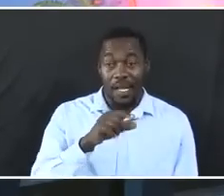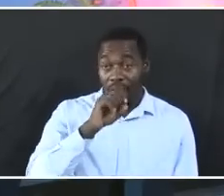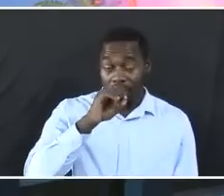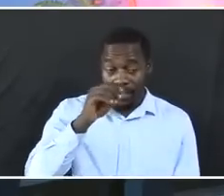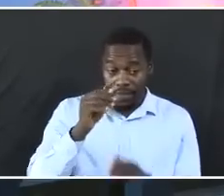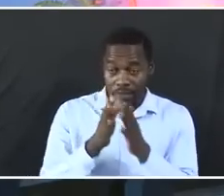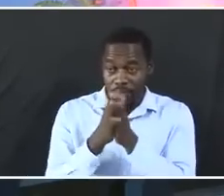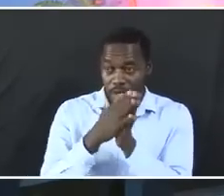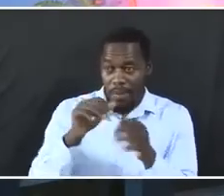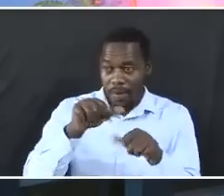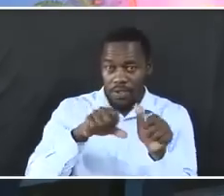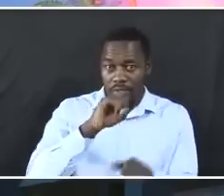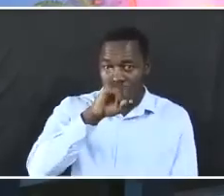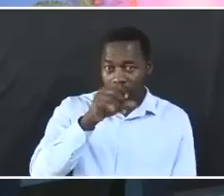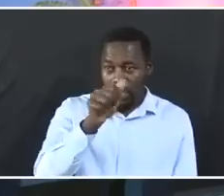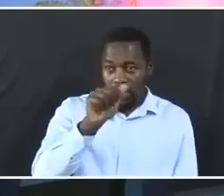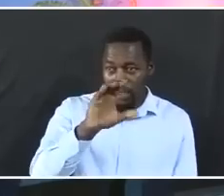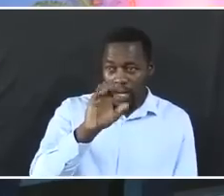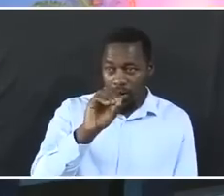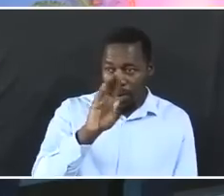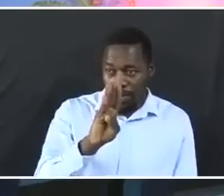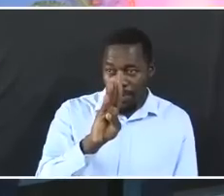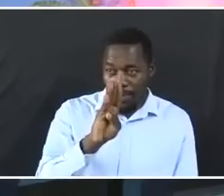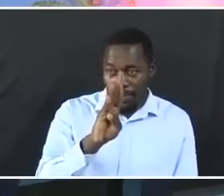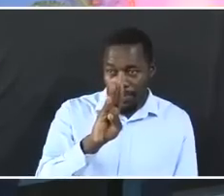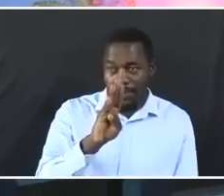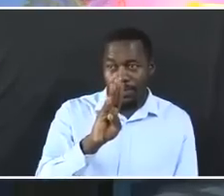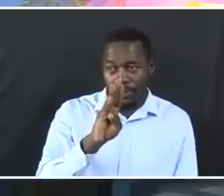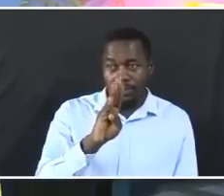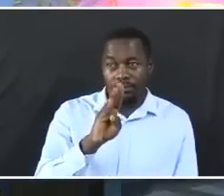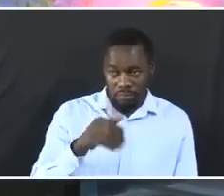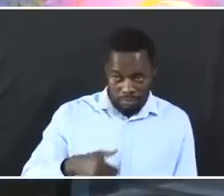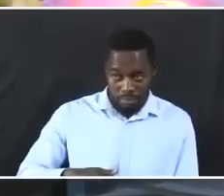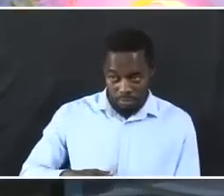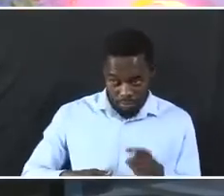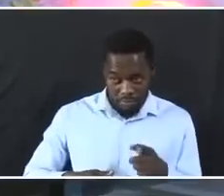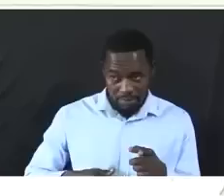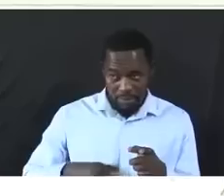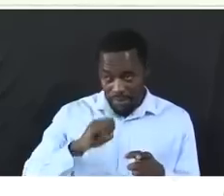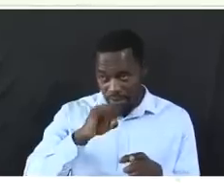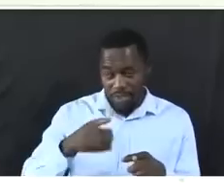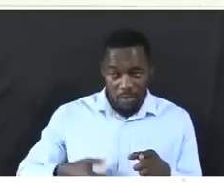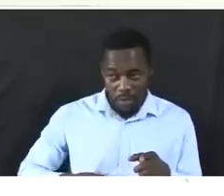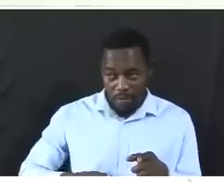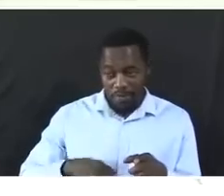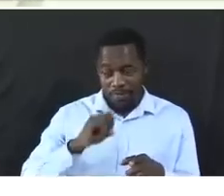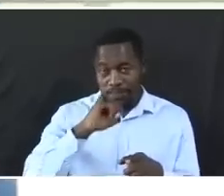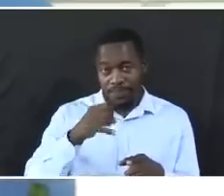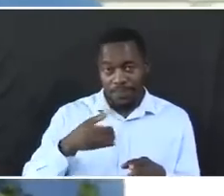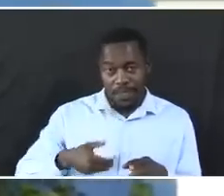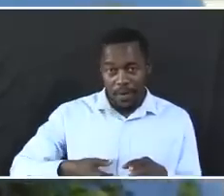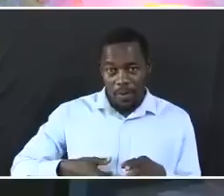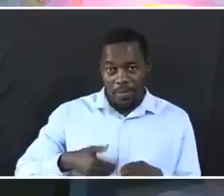name. Never knew his name. When the father asked him, who are you? He said, he's